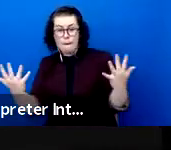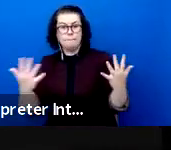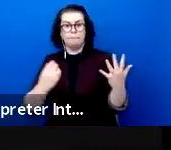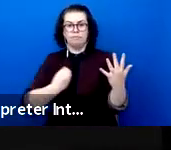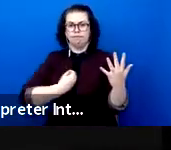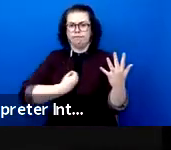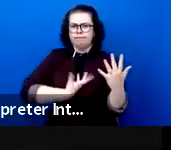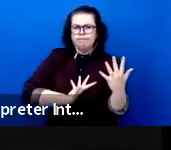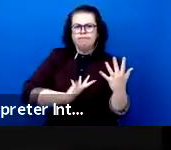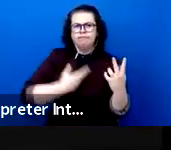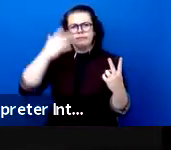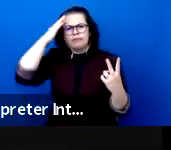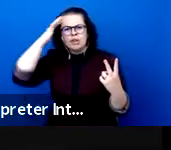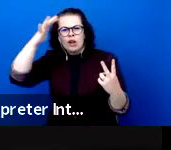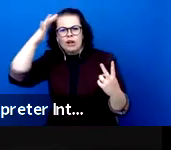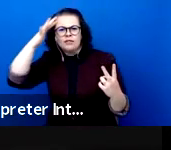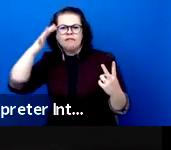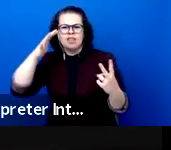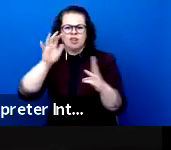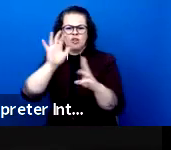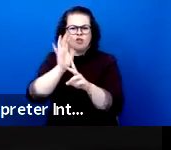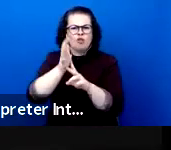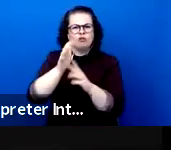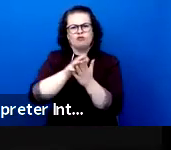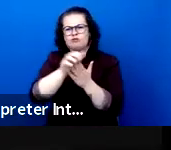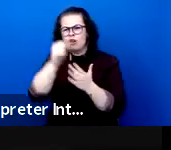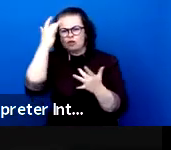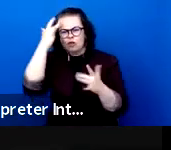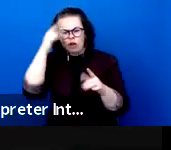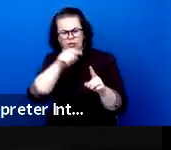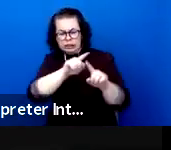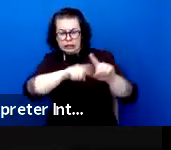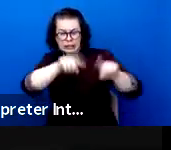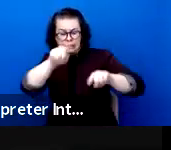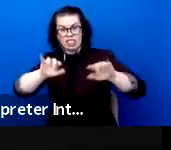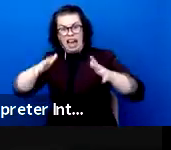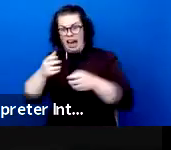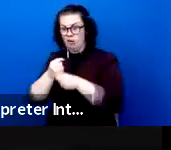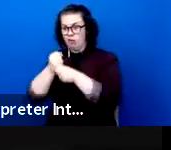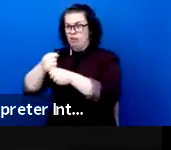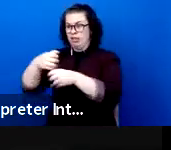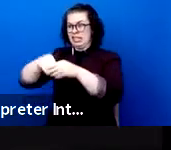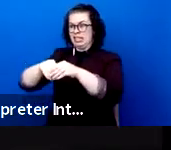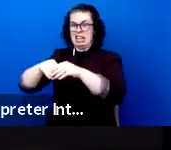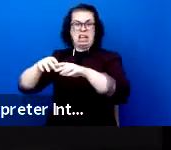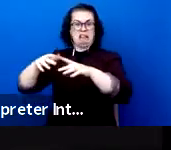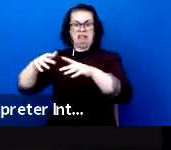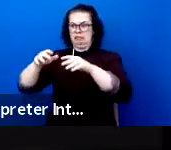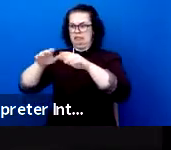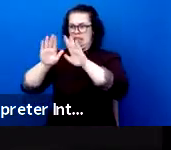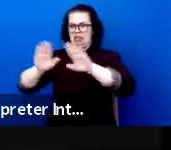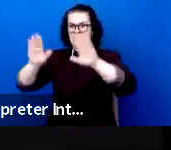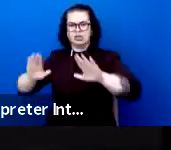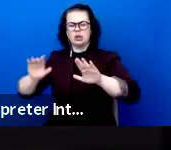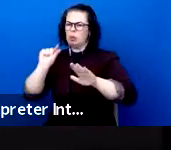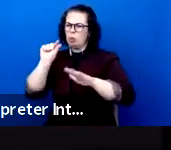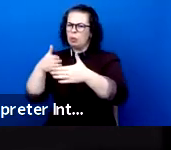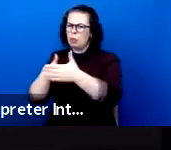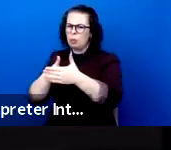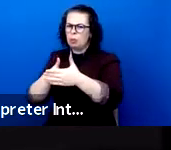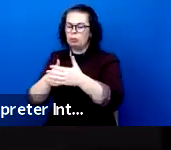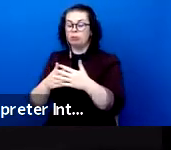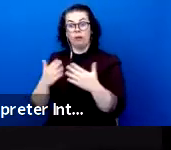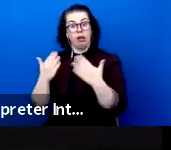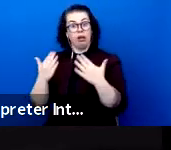philosophical thought. To tell a plurality of narratives. To include technological evolutions